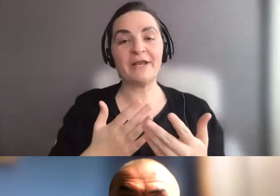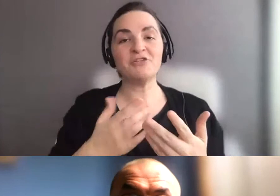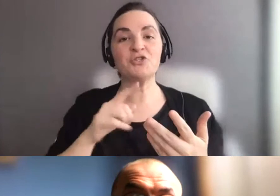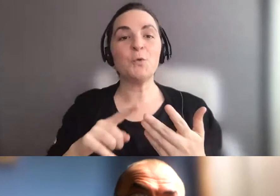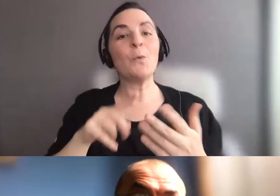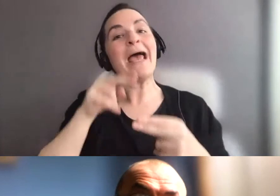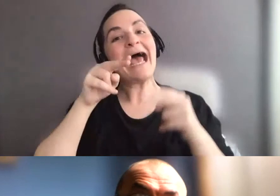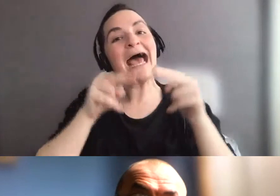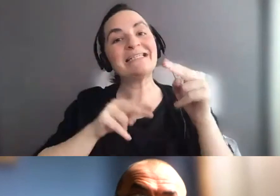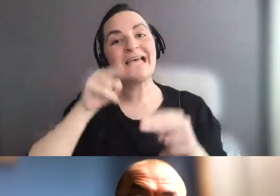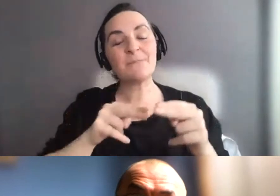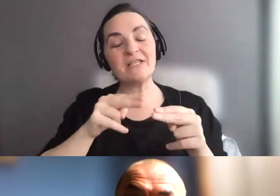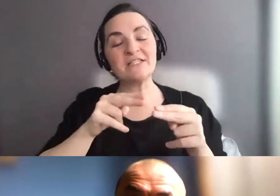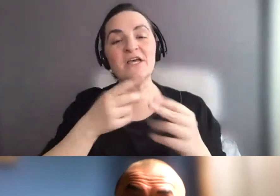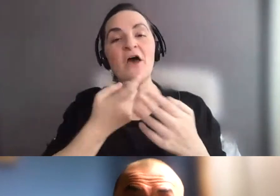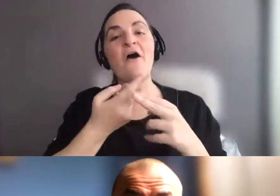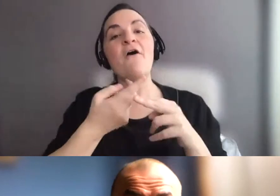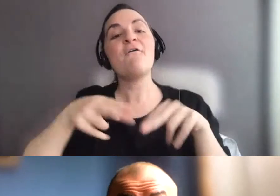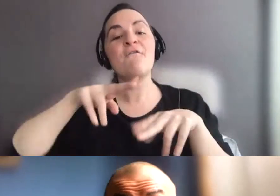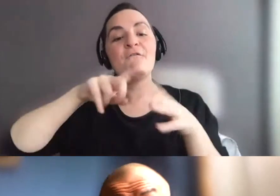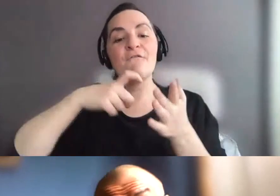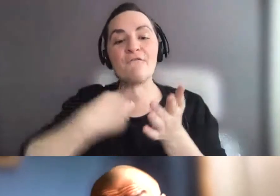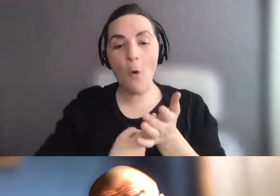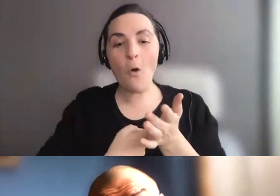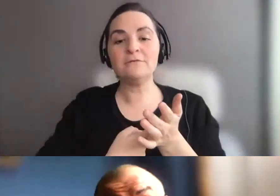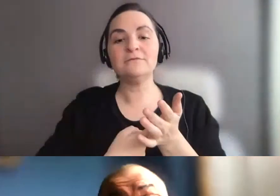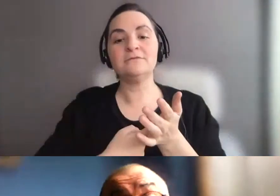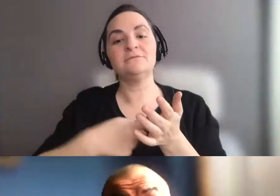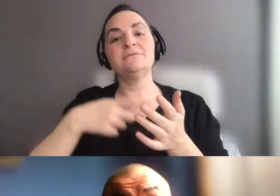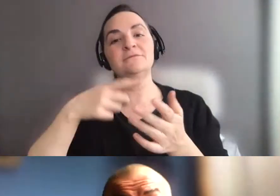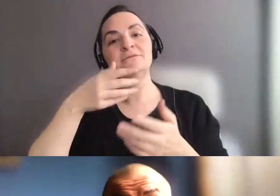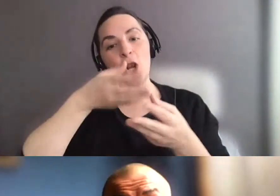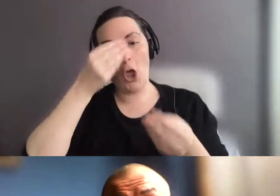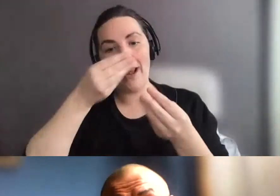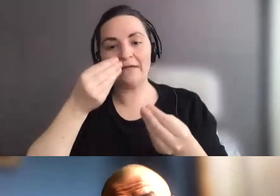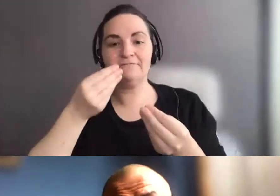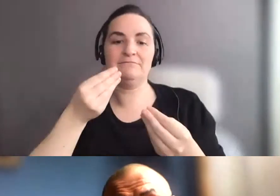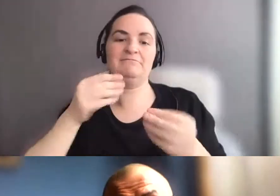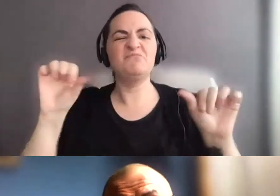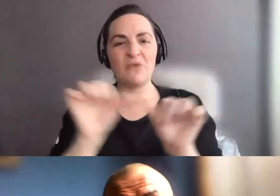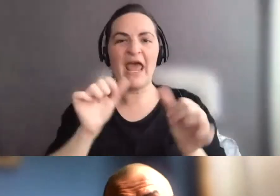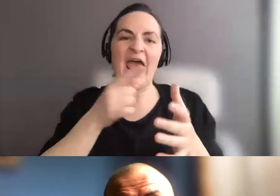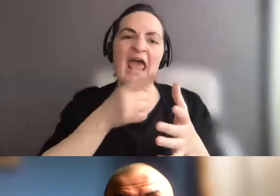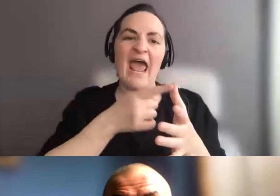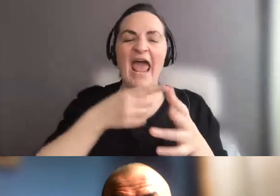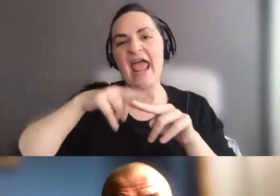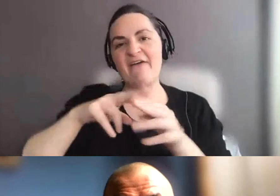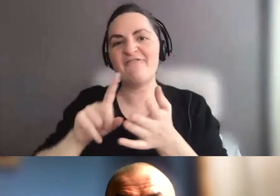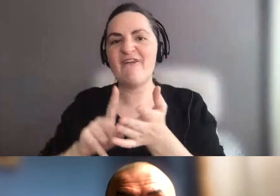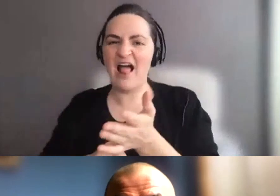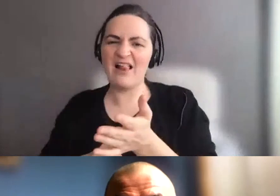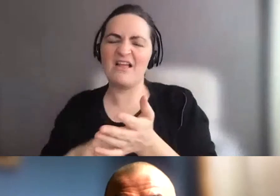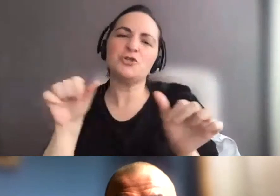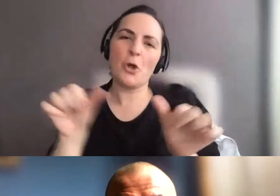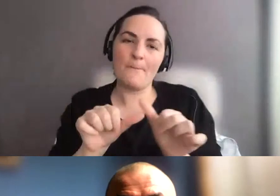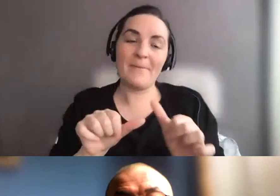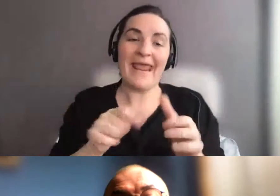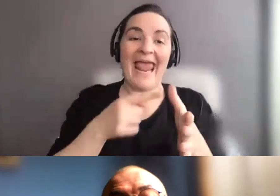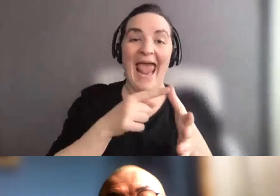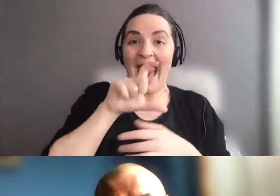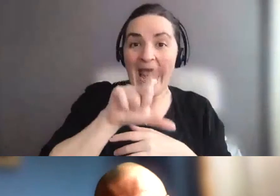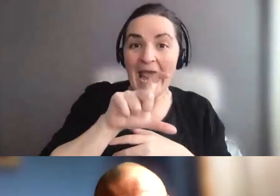Sometimes that's abbreviated as AFL. The way it should be abbreviated is capital A, lowercase